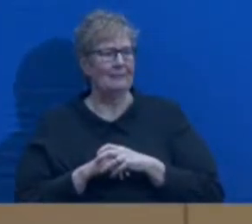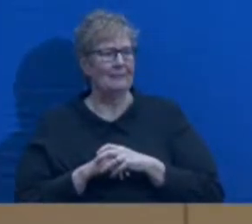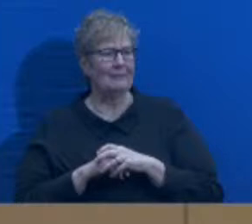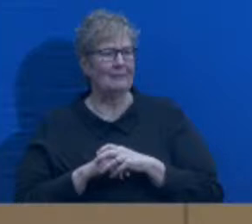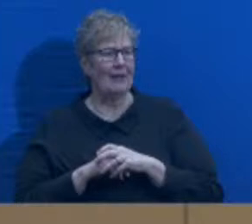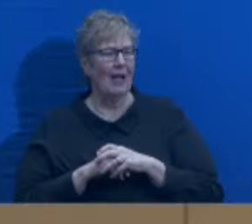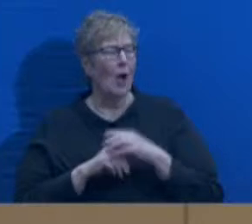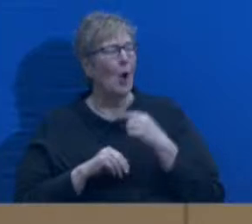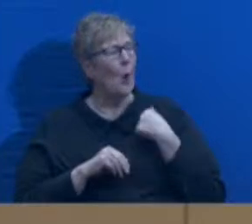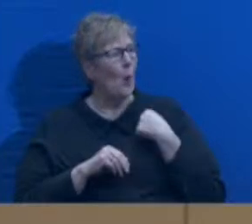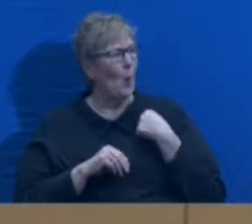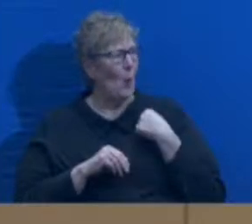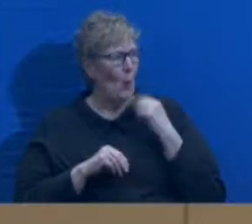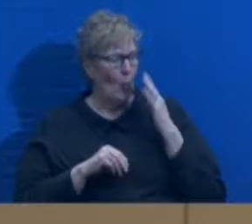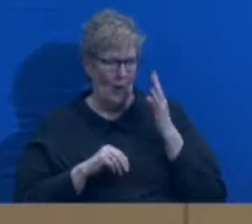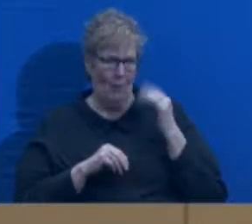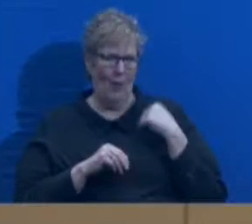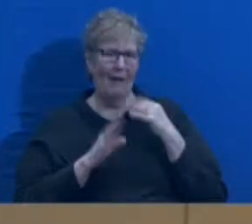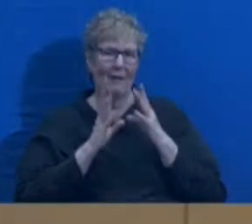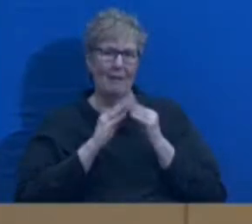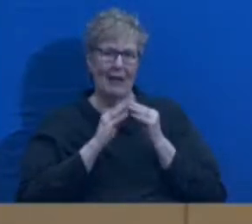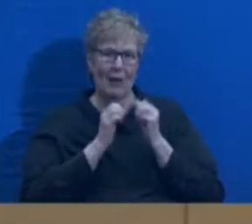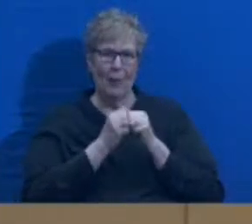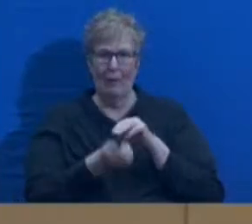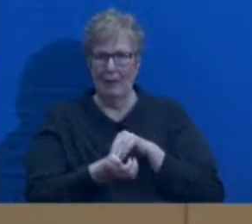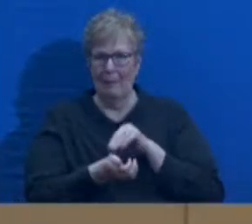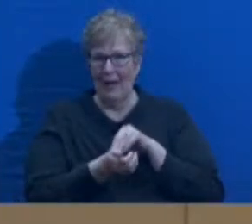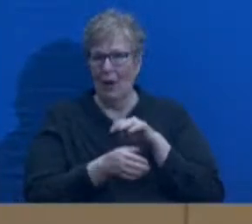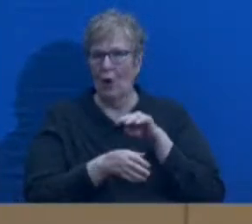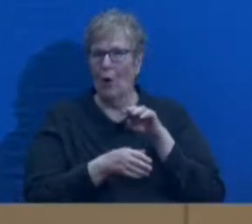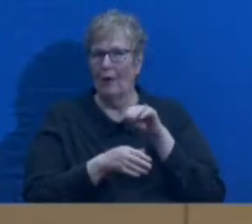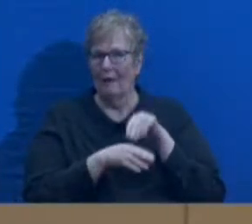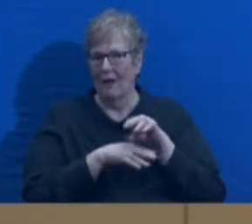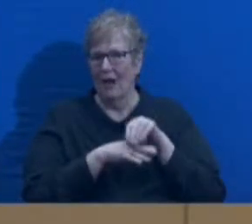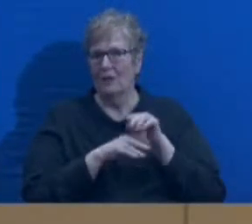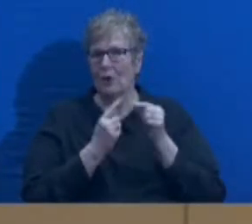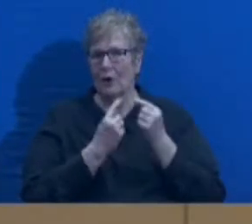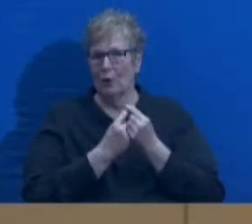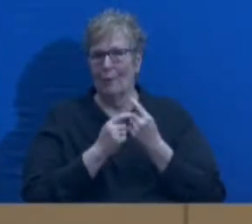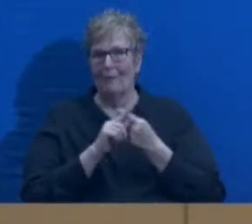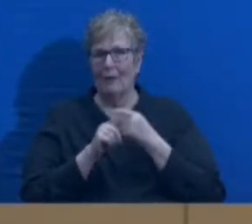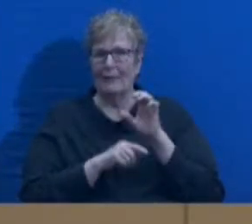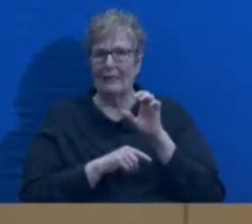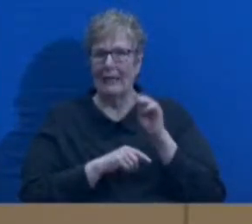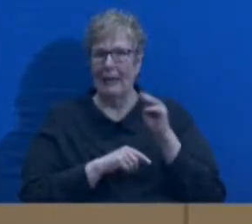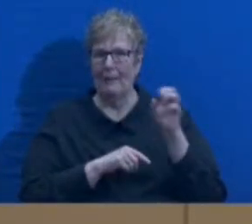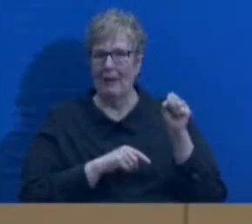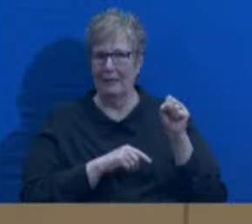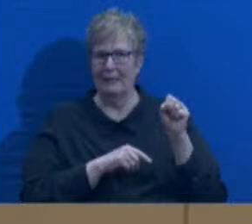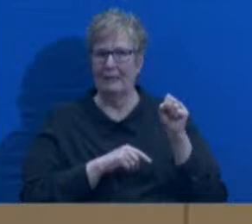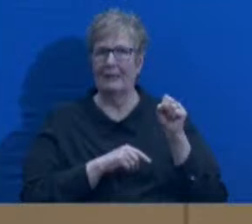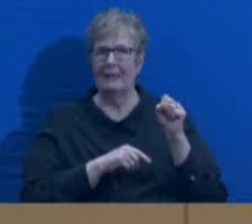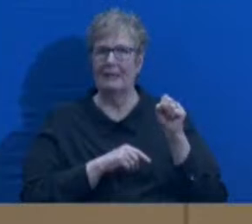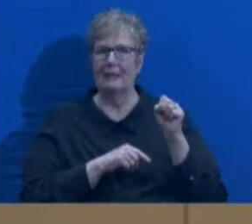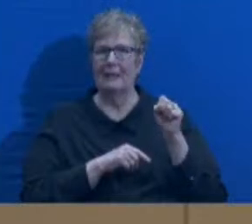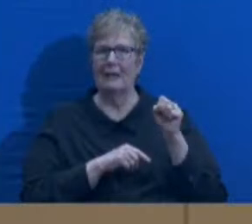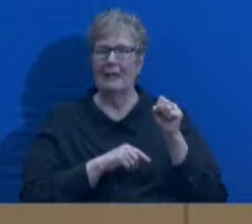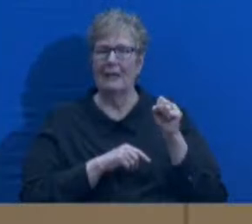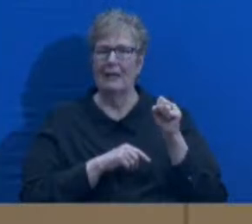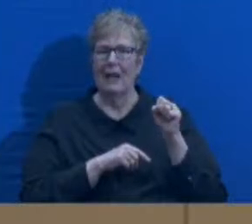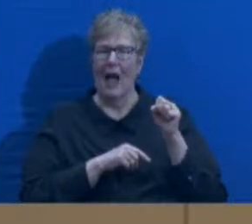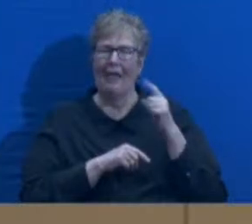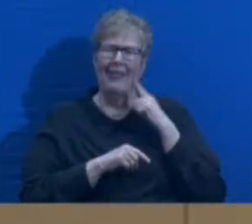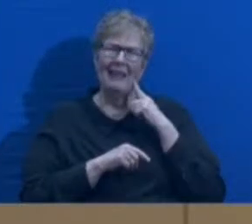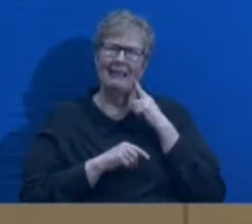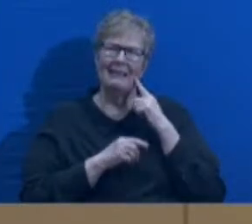We are meeting with the medical advisory group that CMS has pulled together. The next meeting, I believe, is either